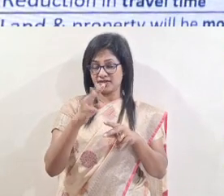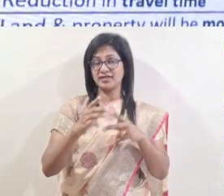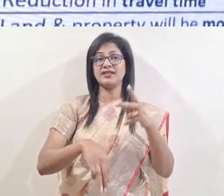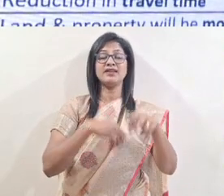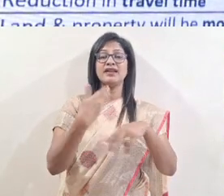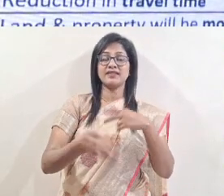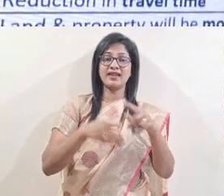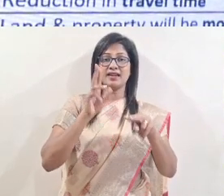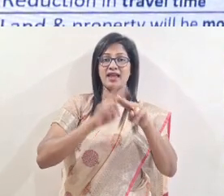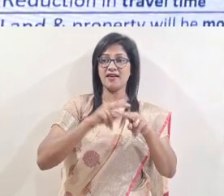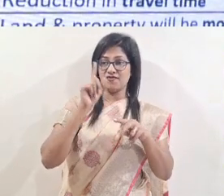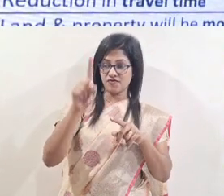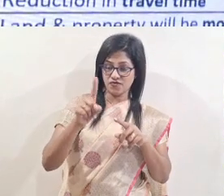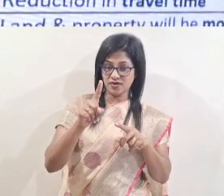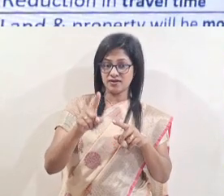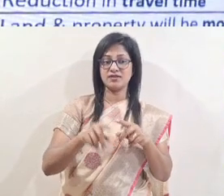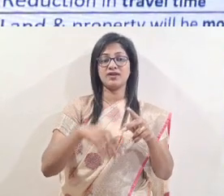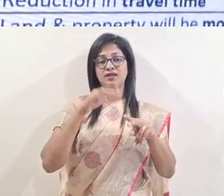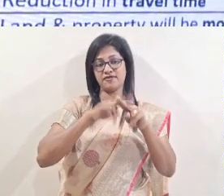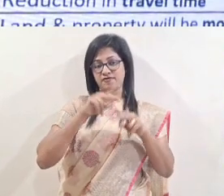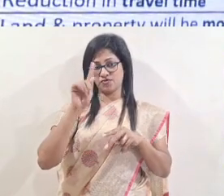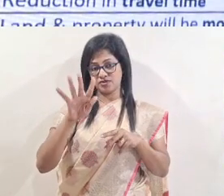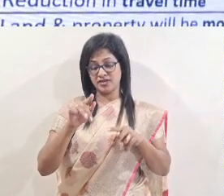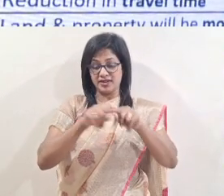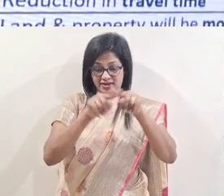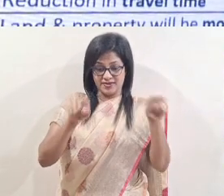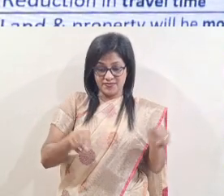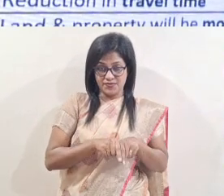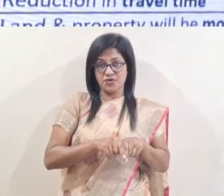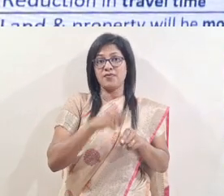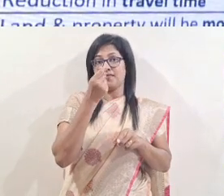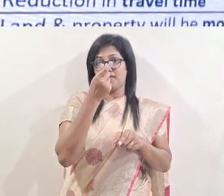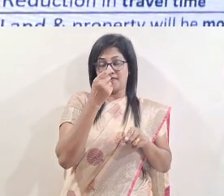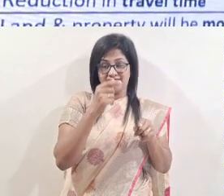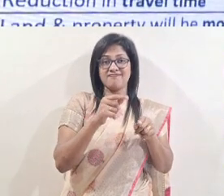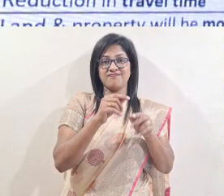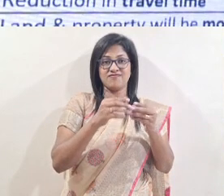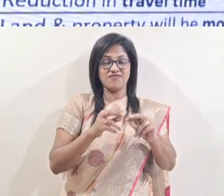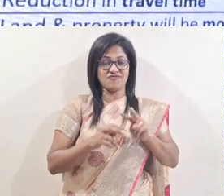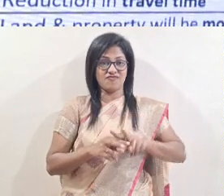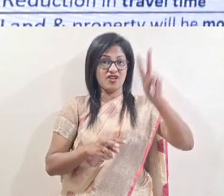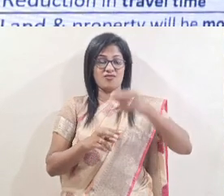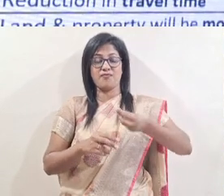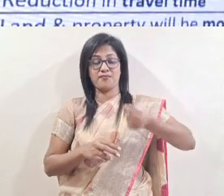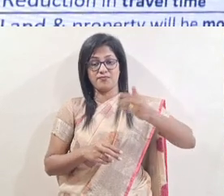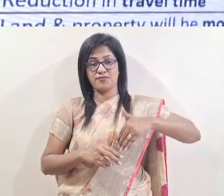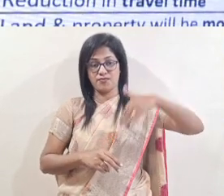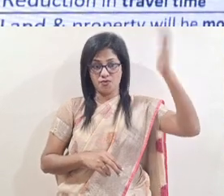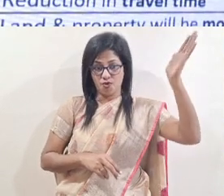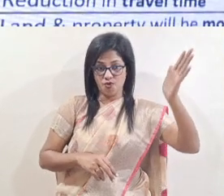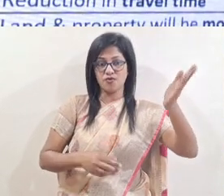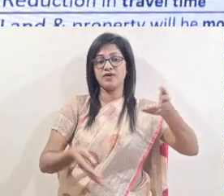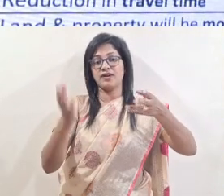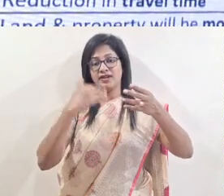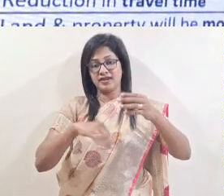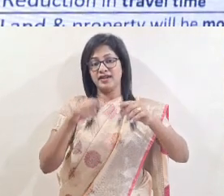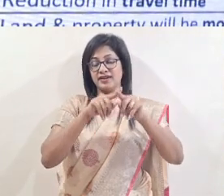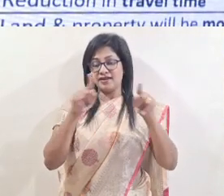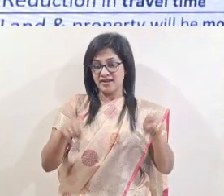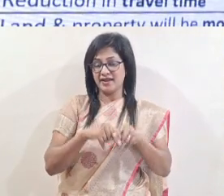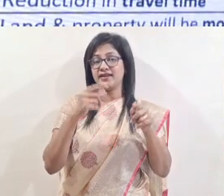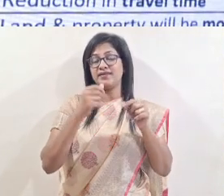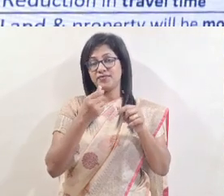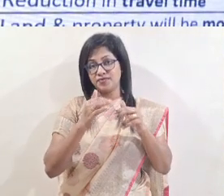F14. That is, we observe property value increase, and then that the land and property value will become more